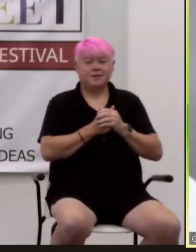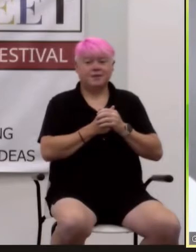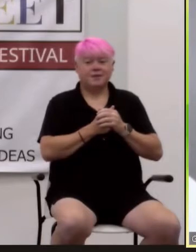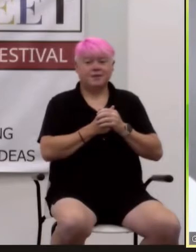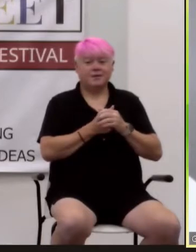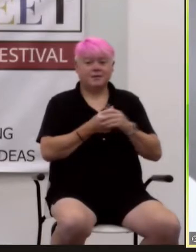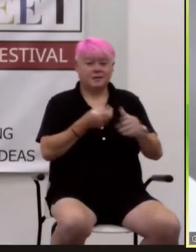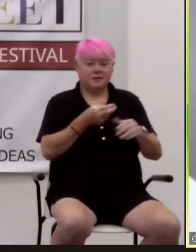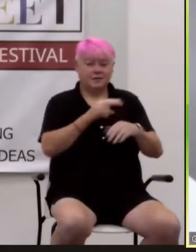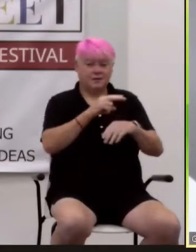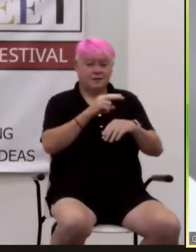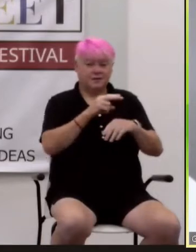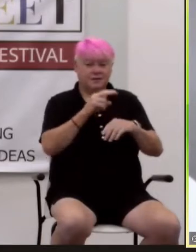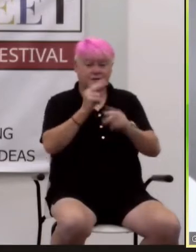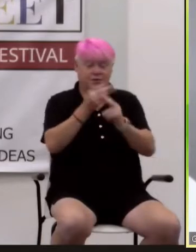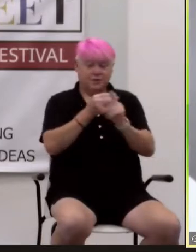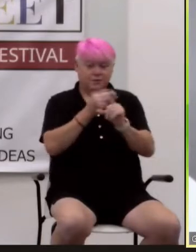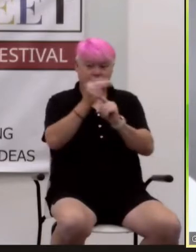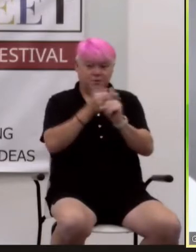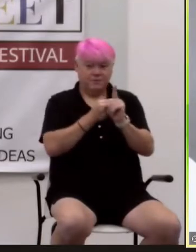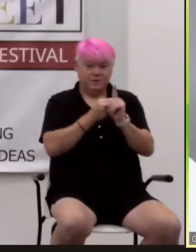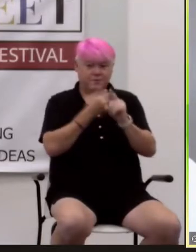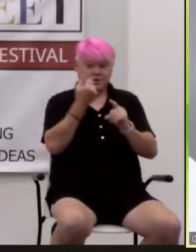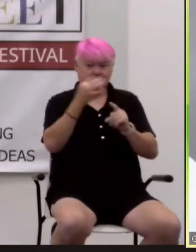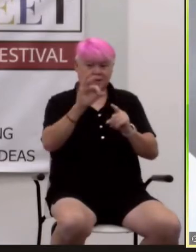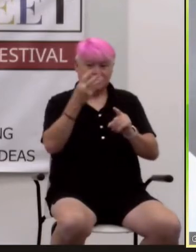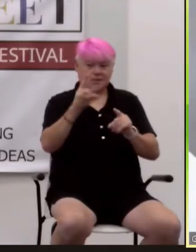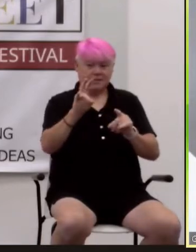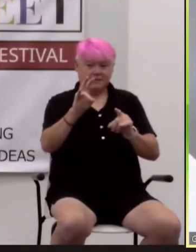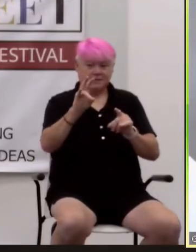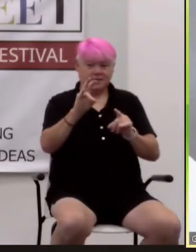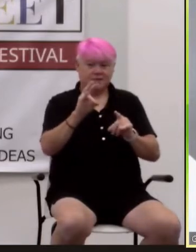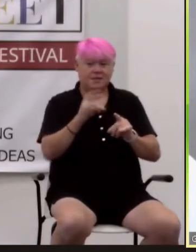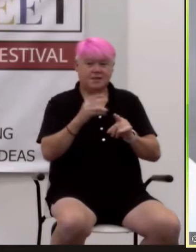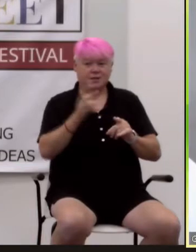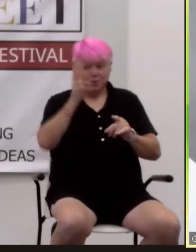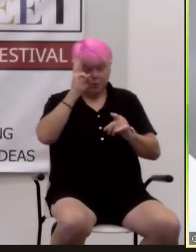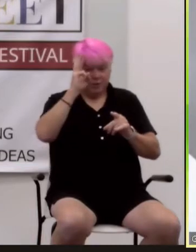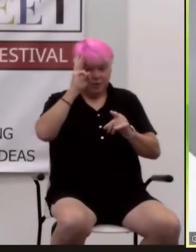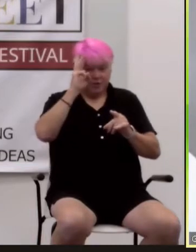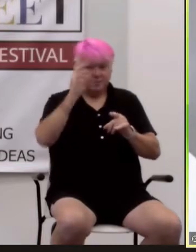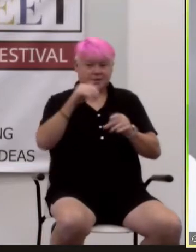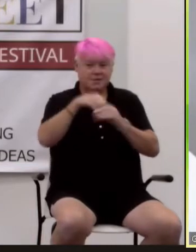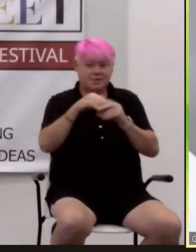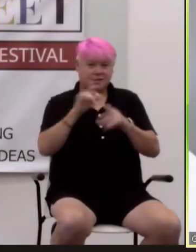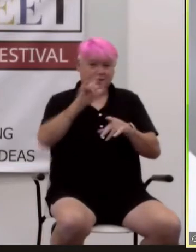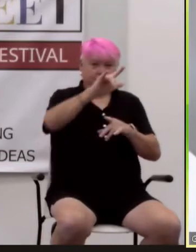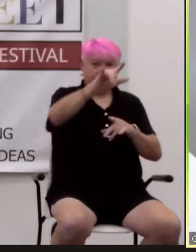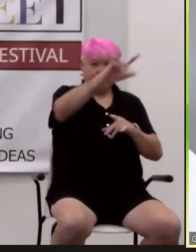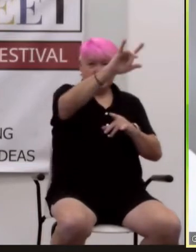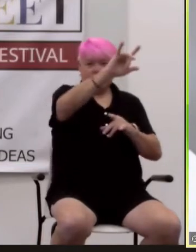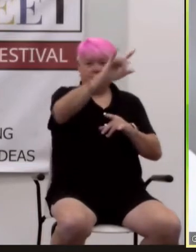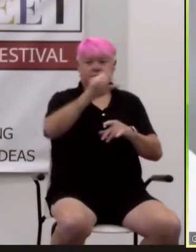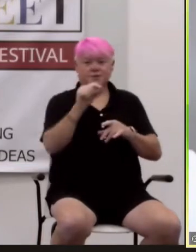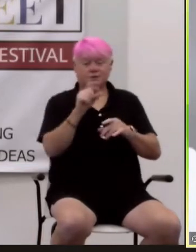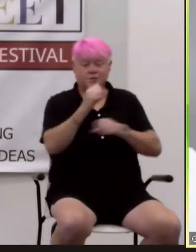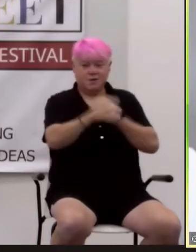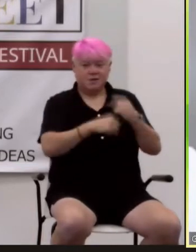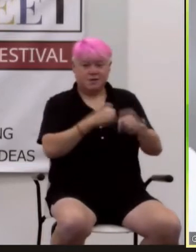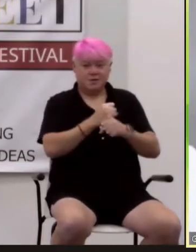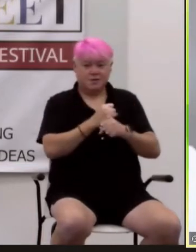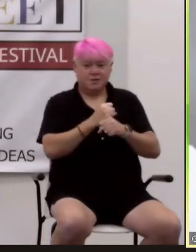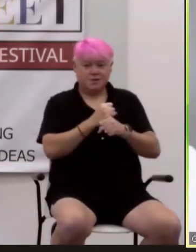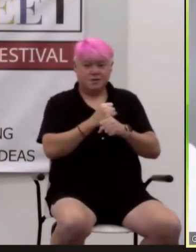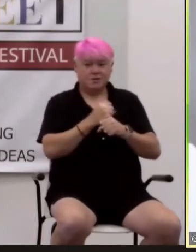November 1917, William Morland is in mid-flight. After nearly 20 years, the notorious thief known as the Ridge Runner